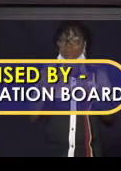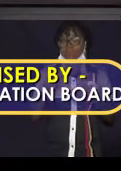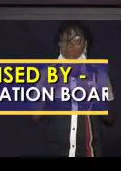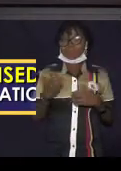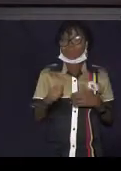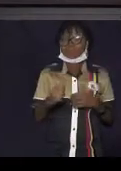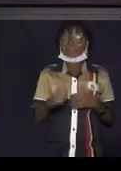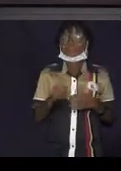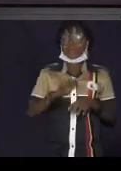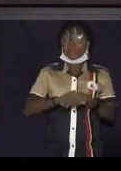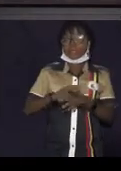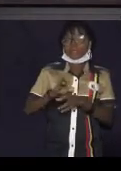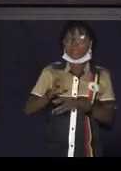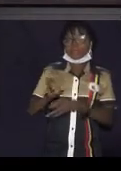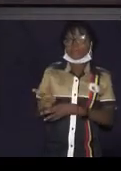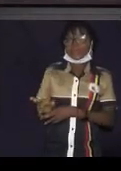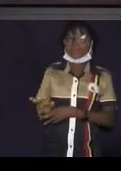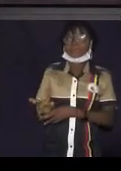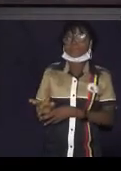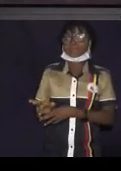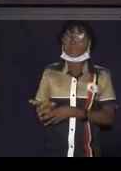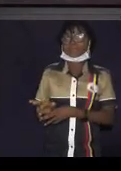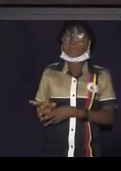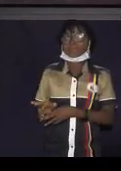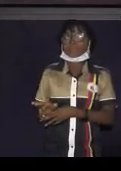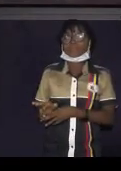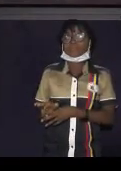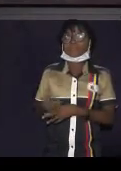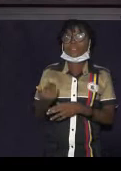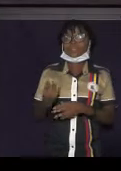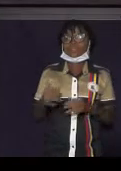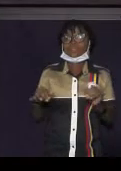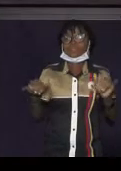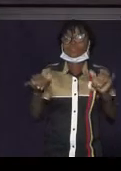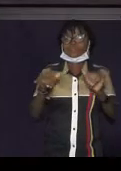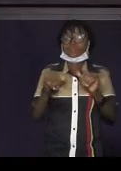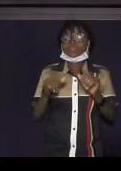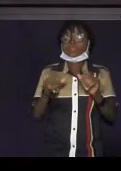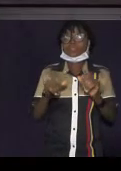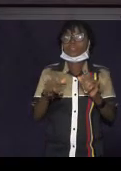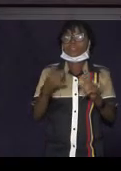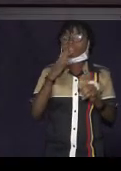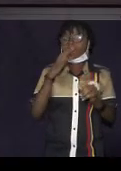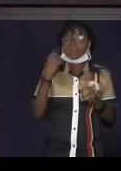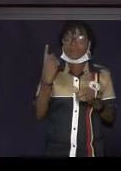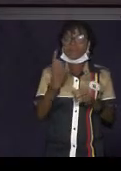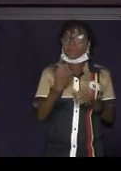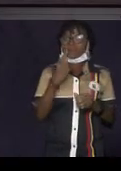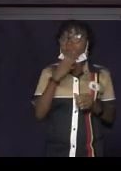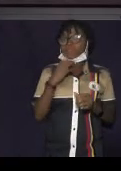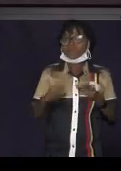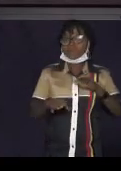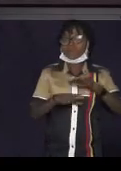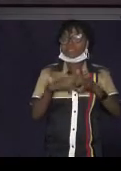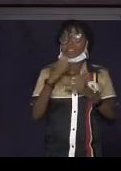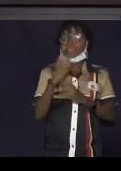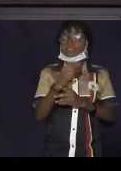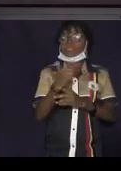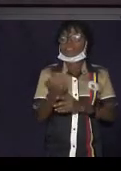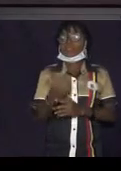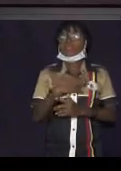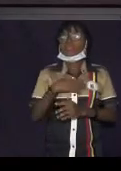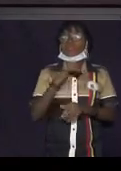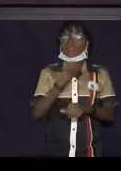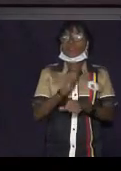10 on the right side. Make sure you keep it on the right. The equality sign, you can see that they are always under each other. So keep it like that and your work will